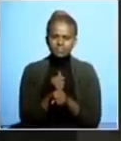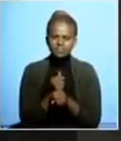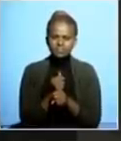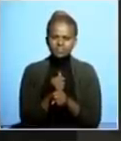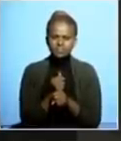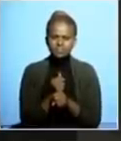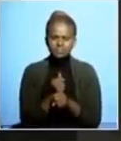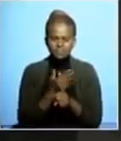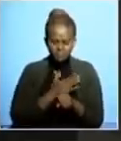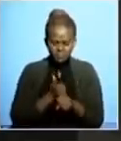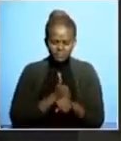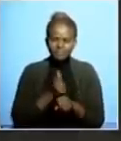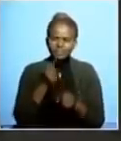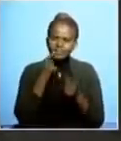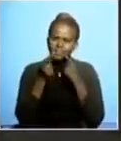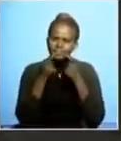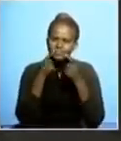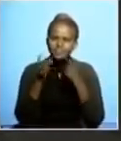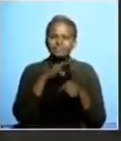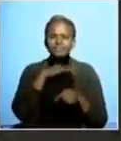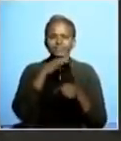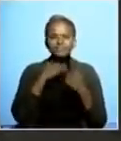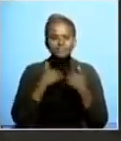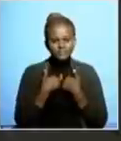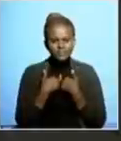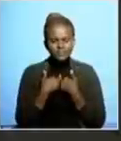I think I've said enough.